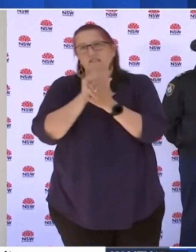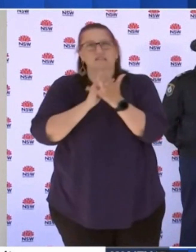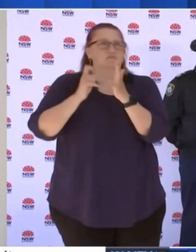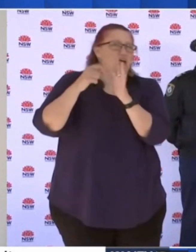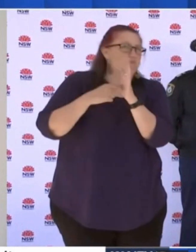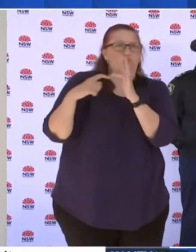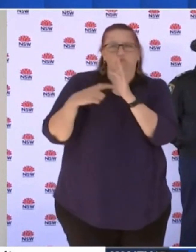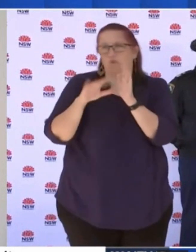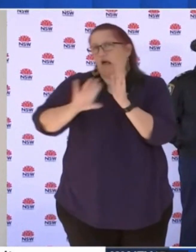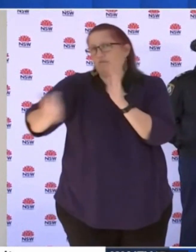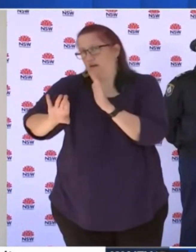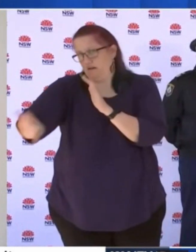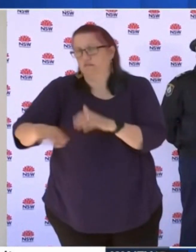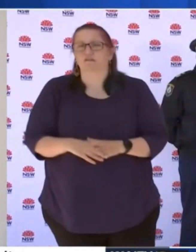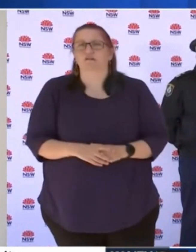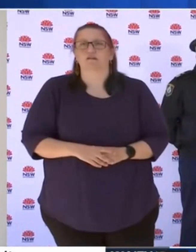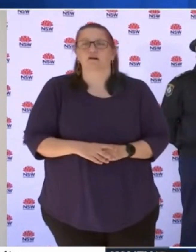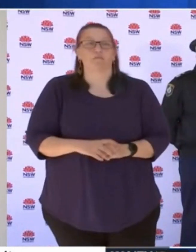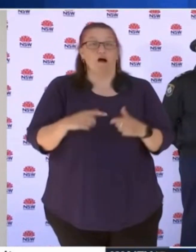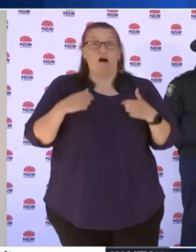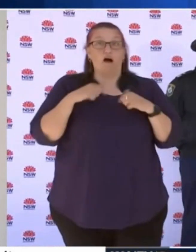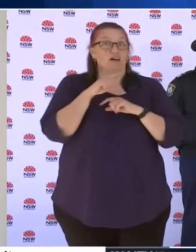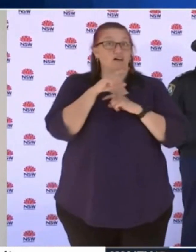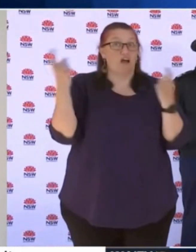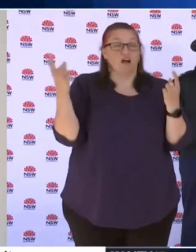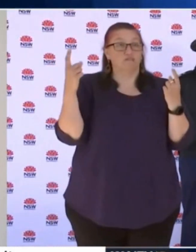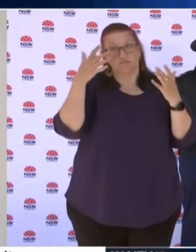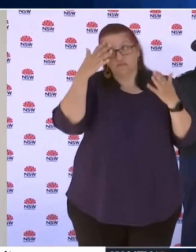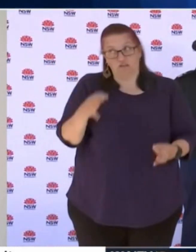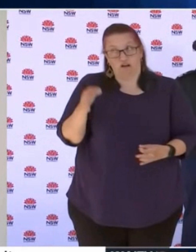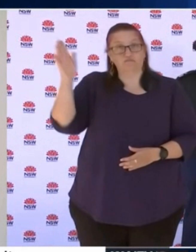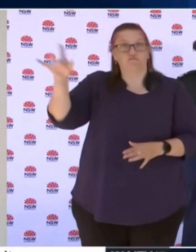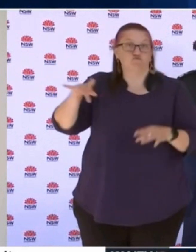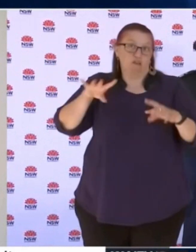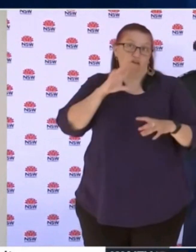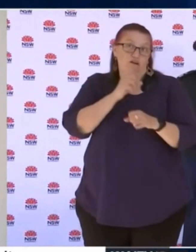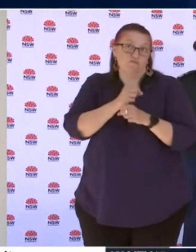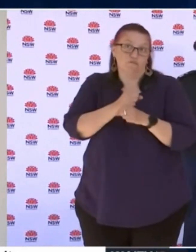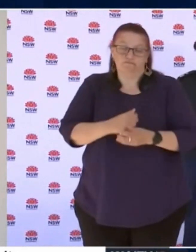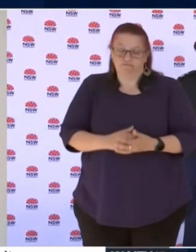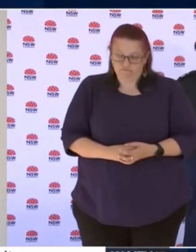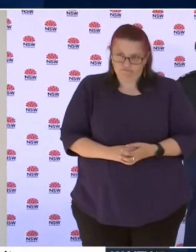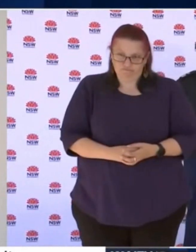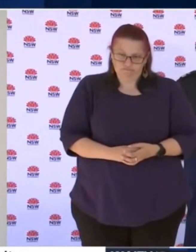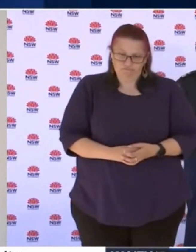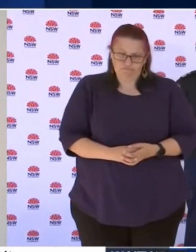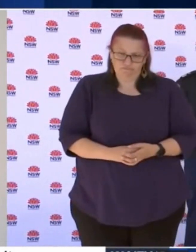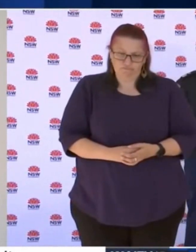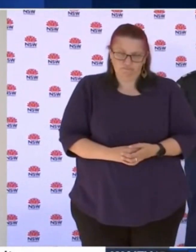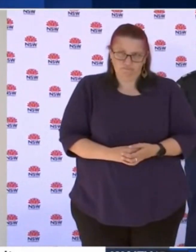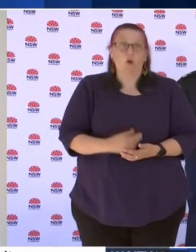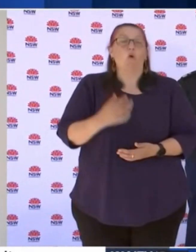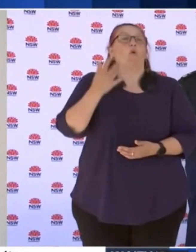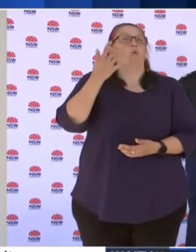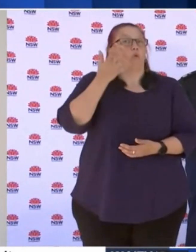vaccine supply. But certainly when there is no scarcity of supply, then I would expect that the distribution of Pfizer